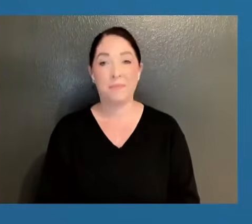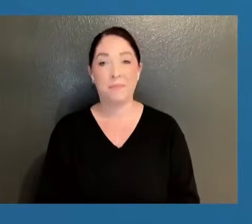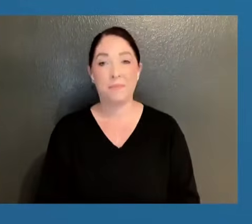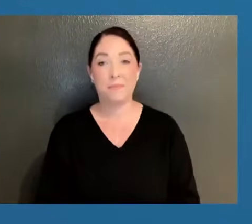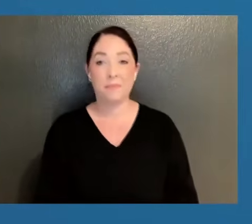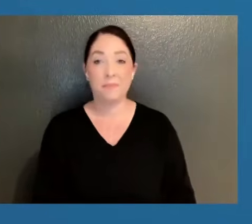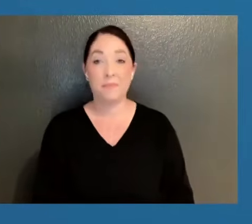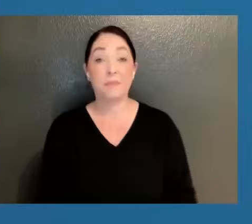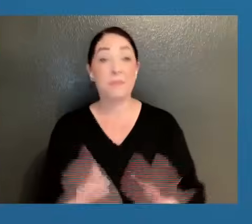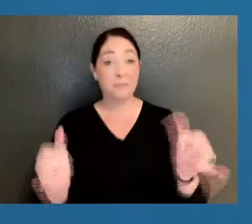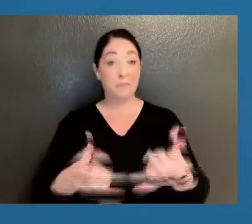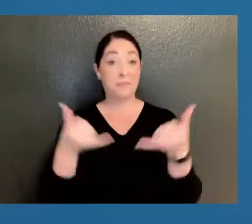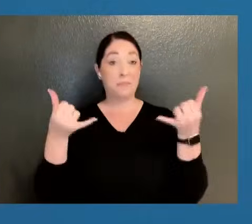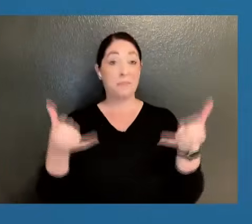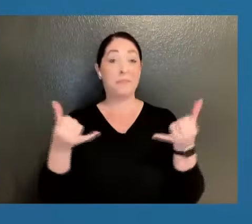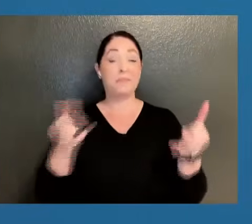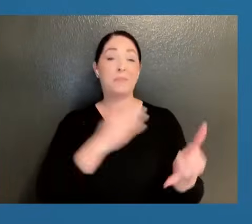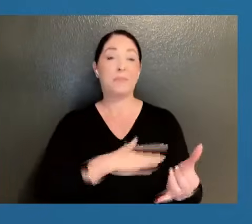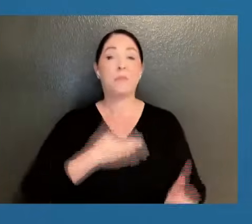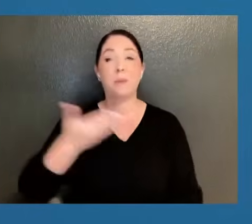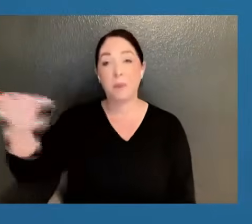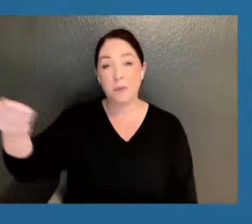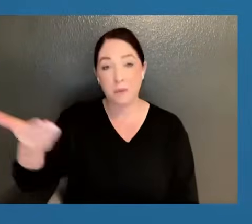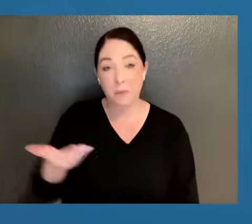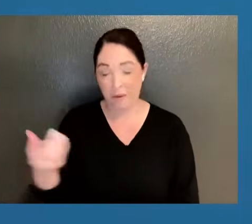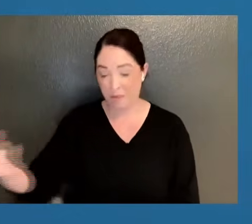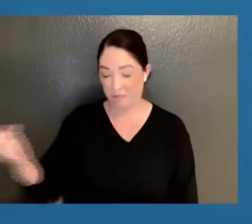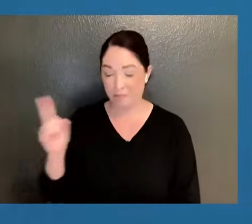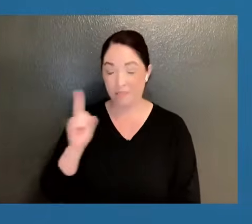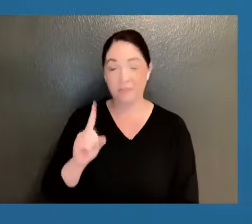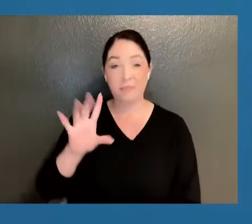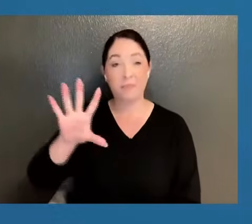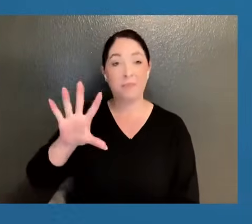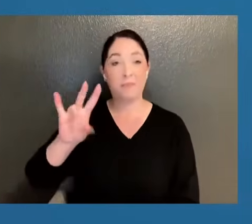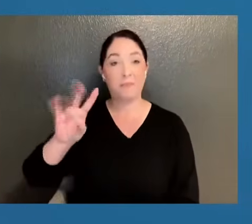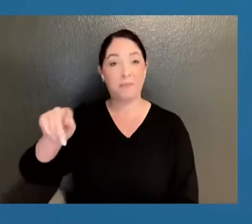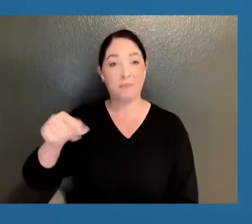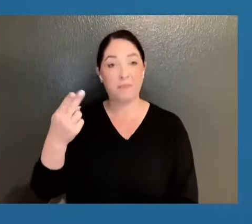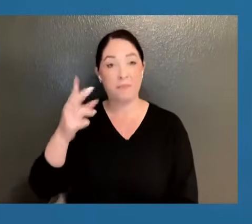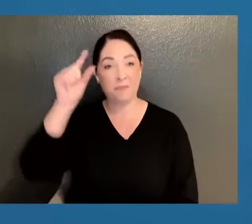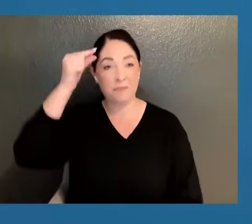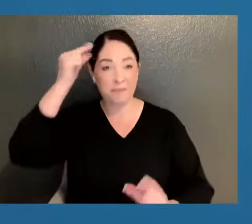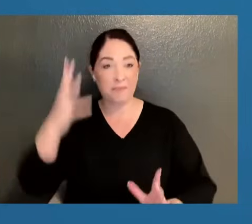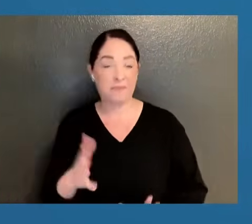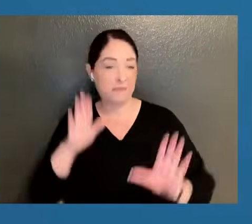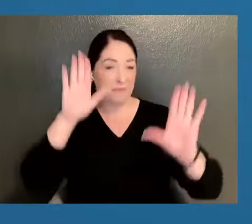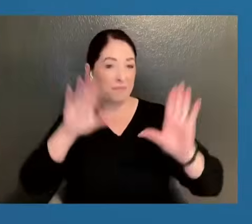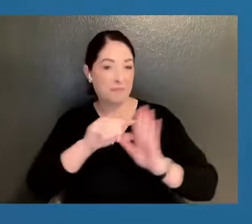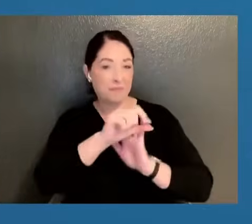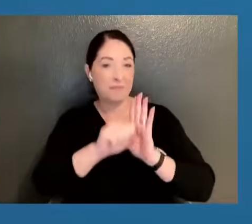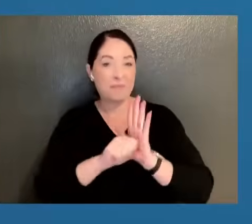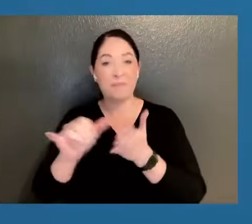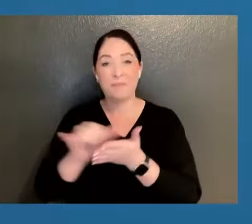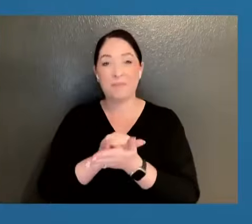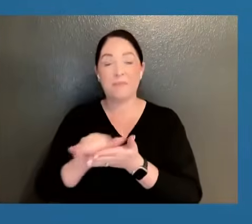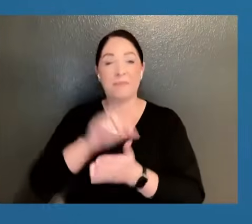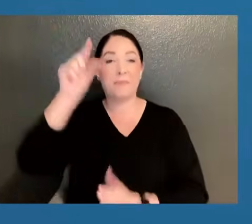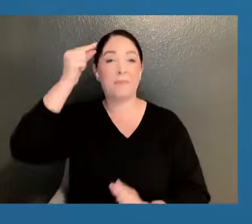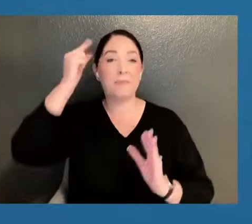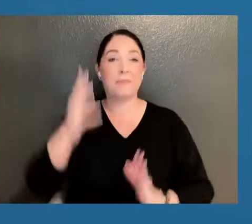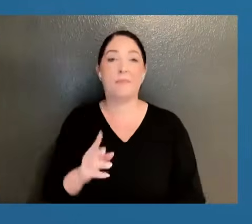And now, please welcome to the podium the 57th Governor of the great state of New York, Governor